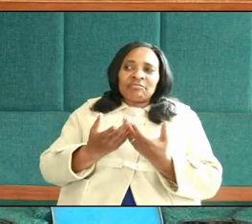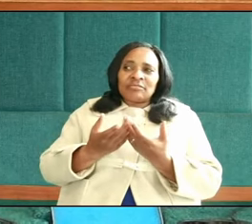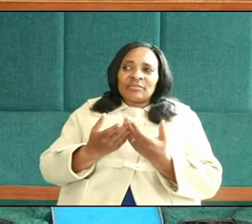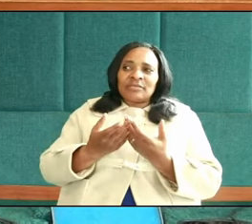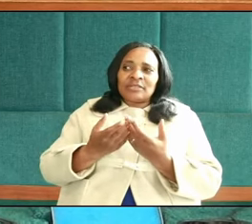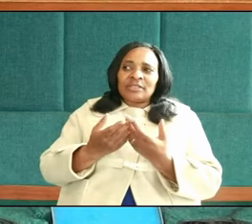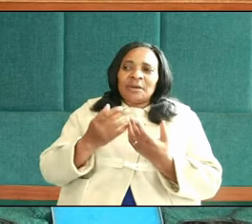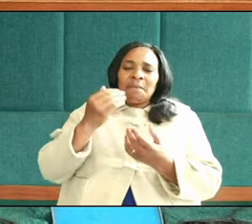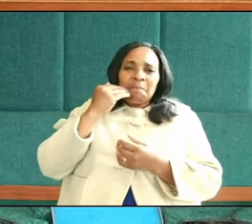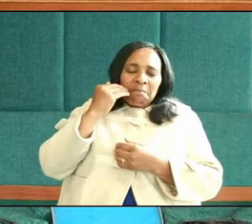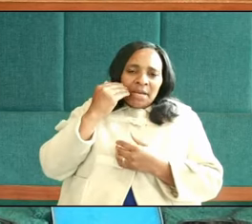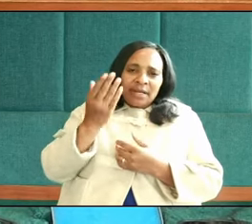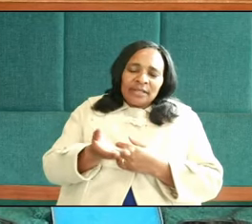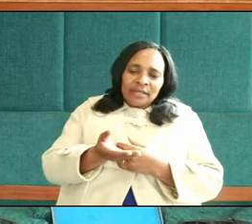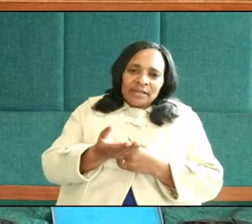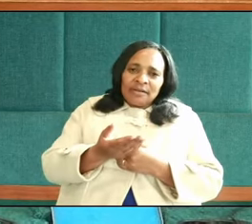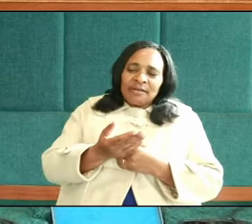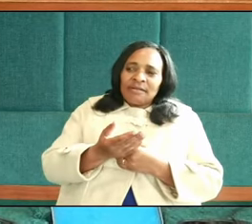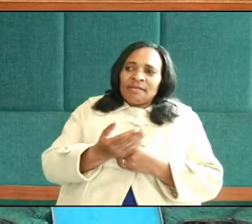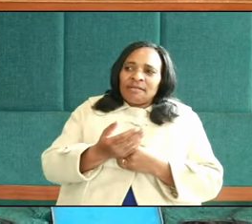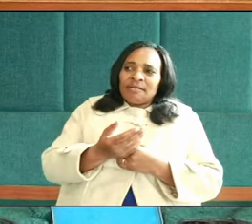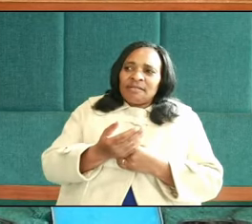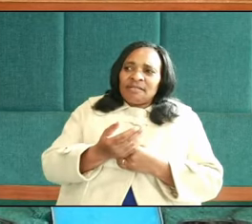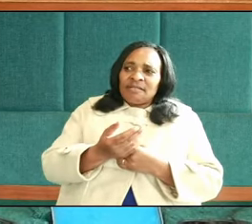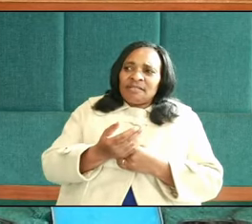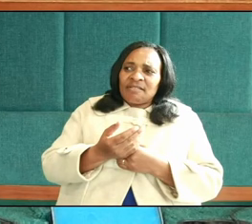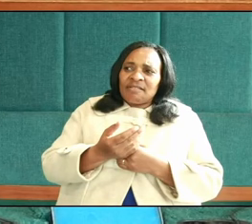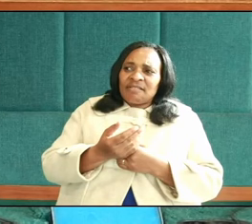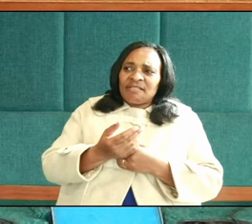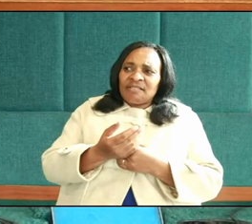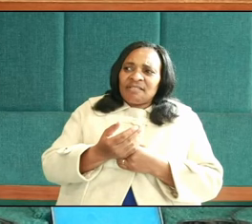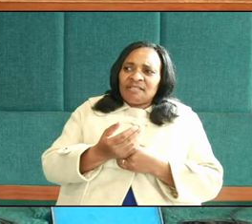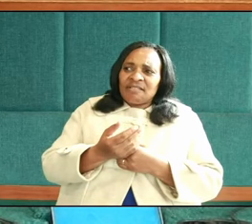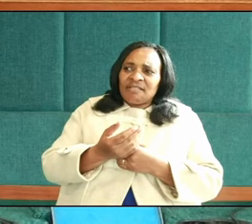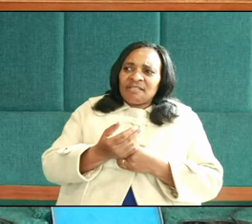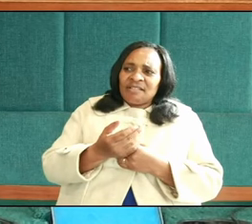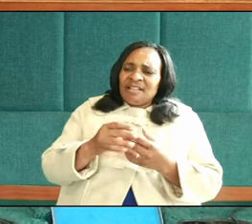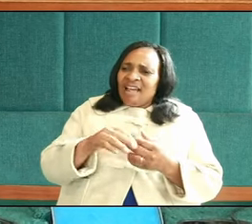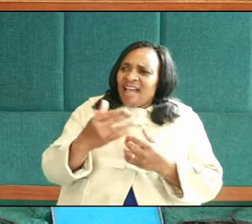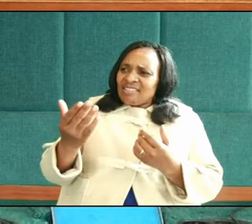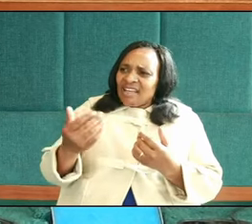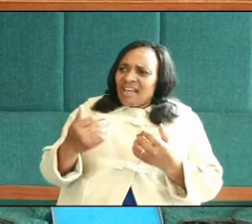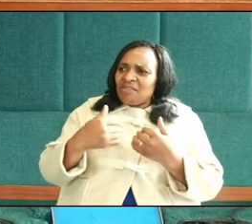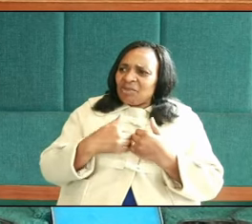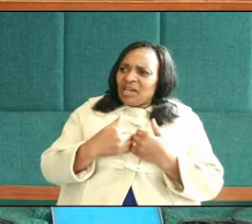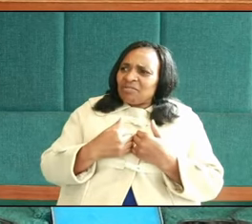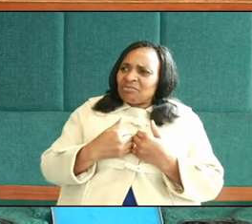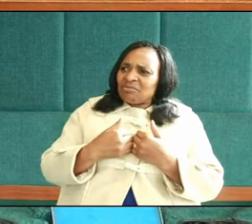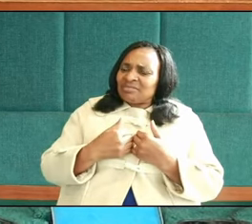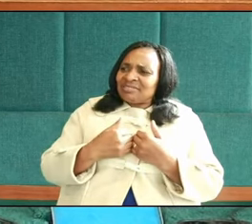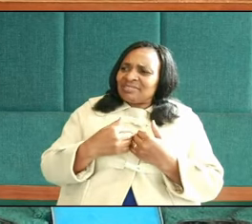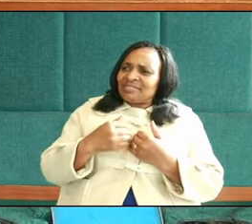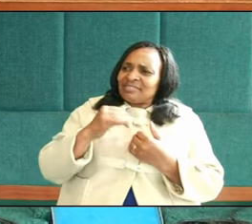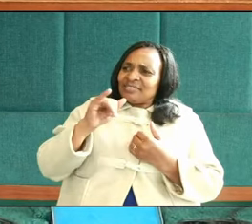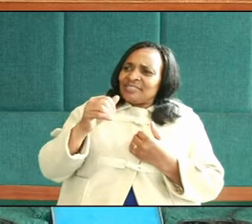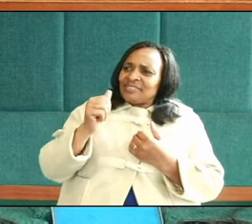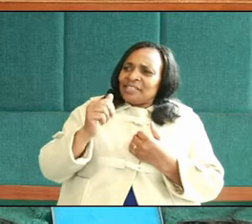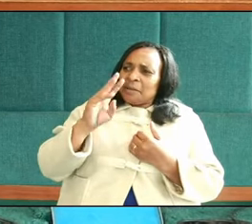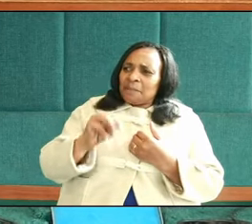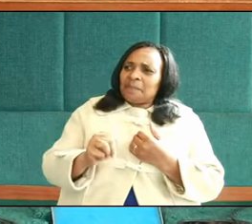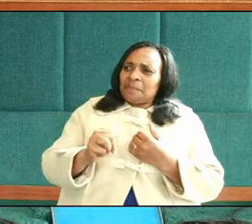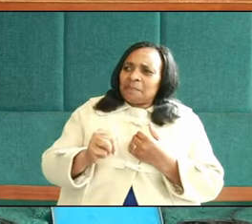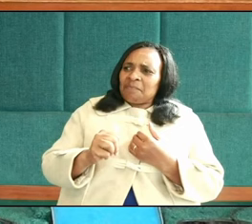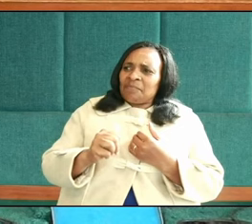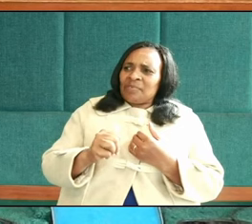have bread in this bag and peanut butter in the other. We have jam in this bag